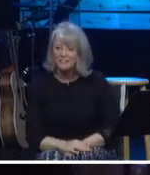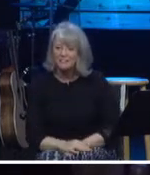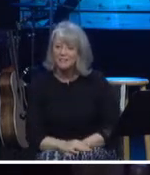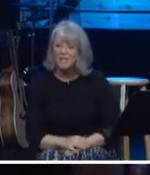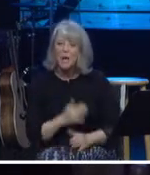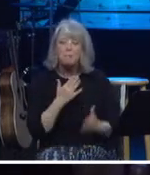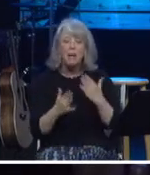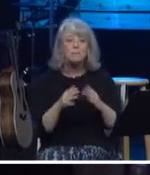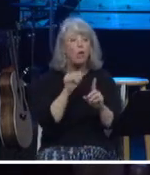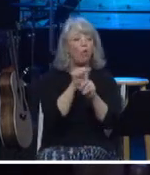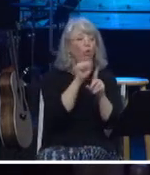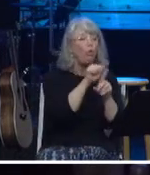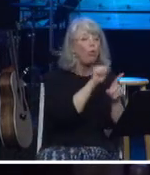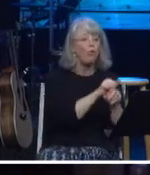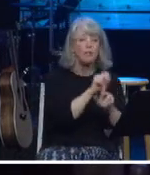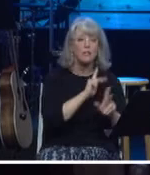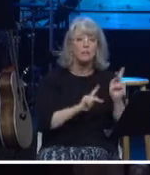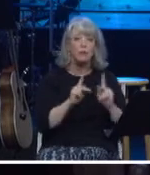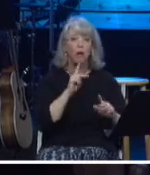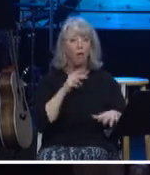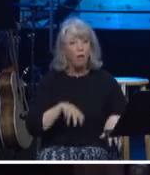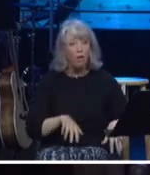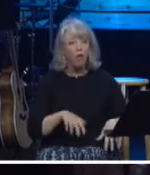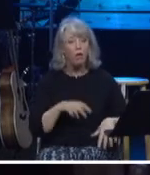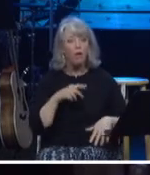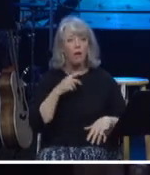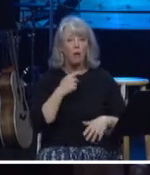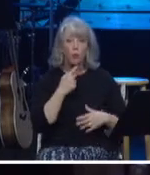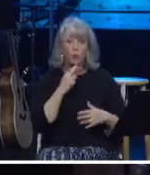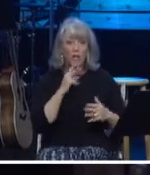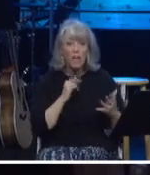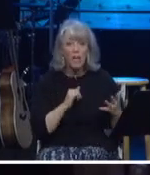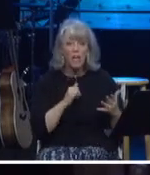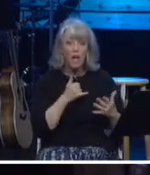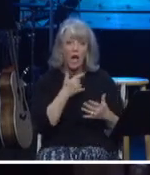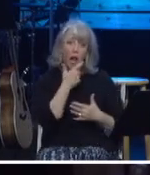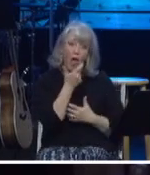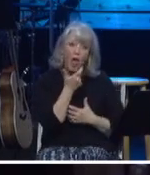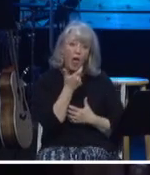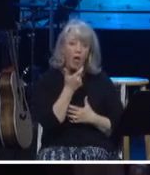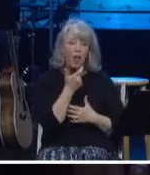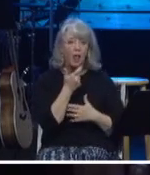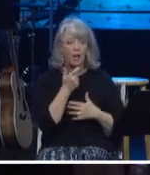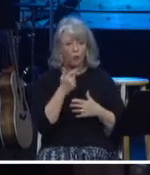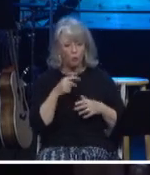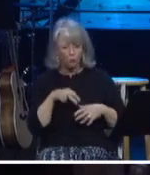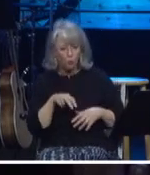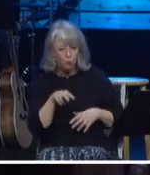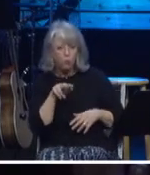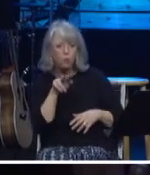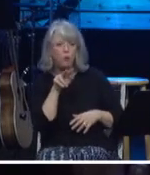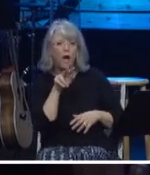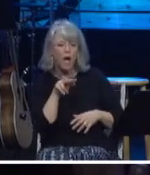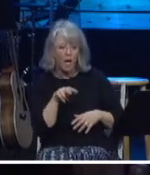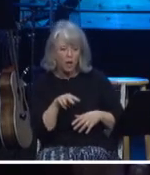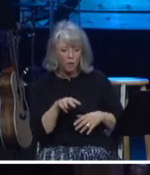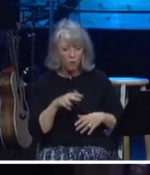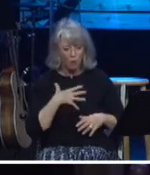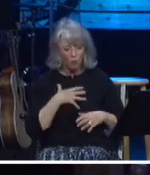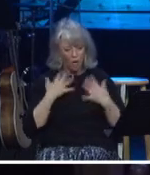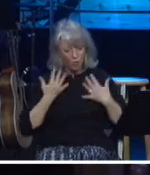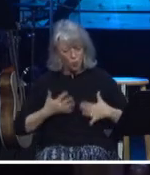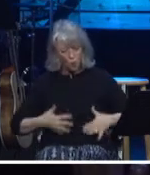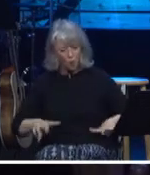You might fool the people. They might gawk at you, at your long robes, your extended tassels.